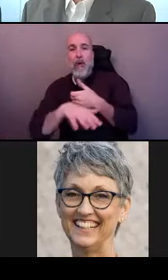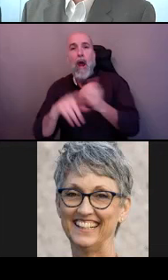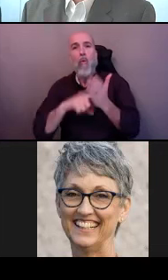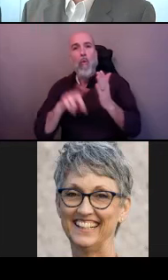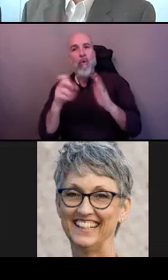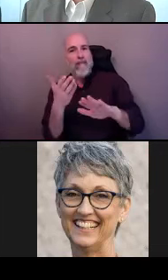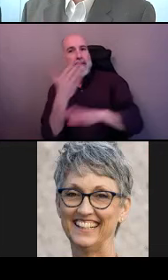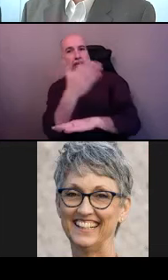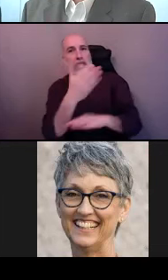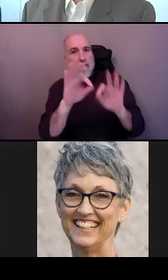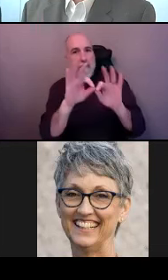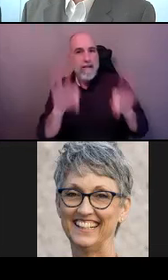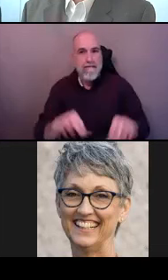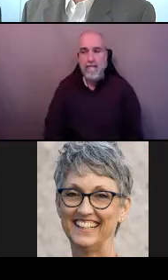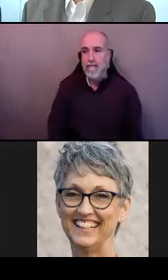submitted.